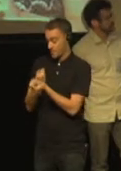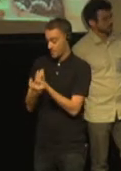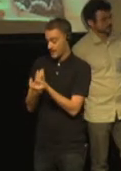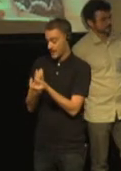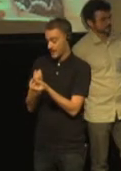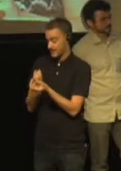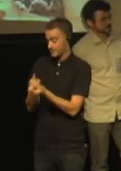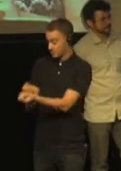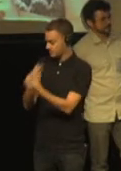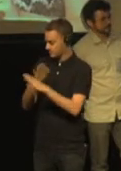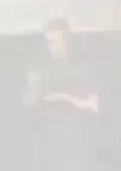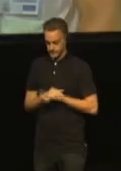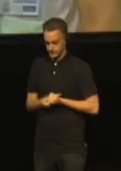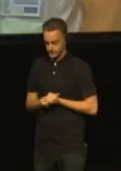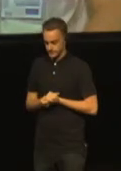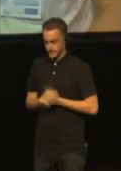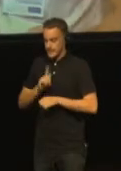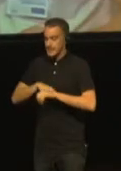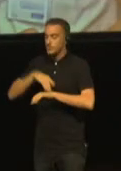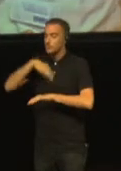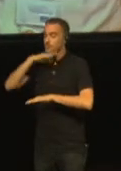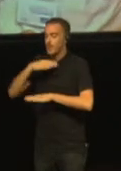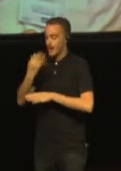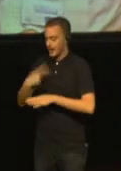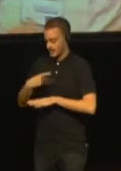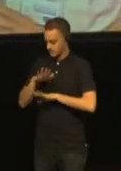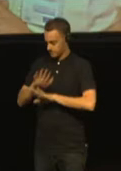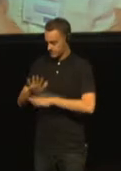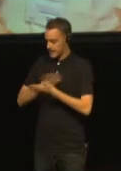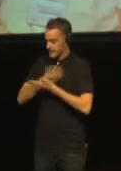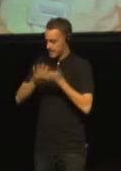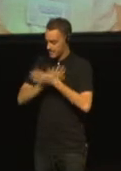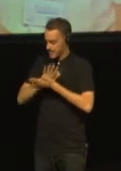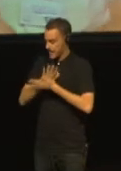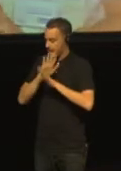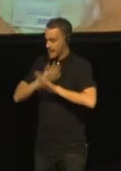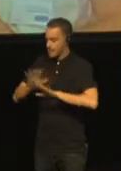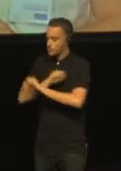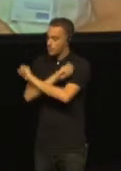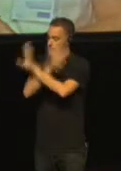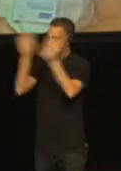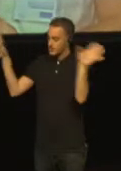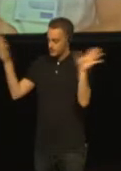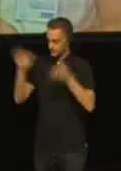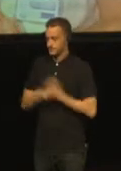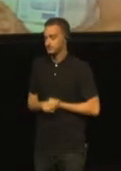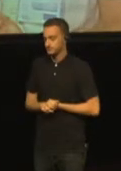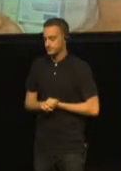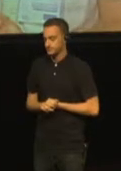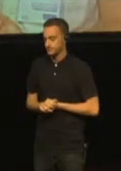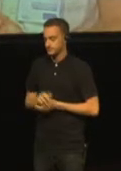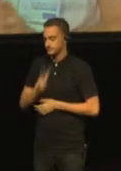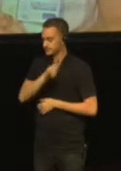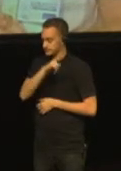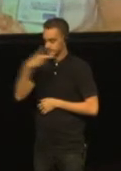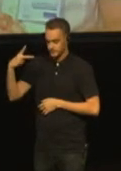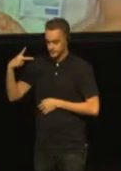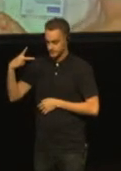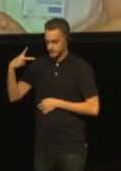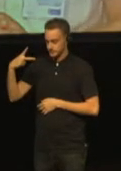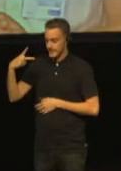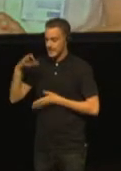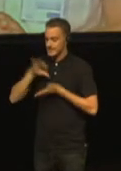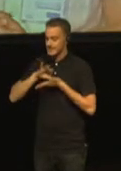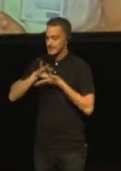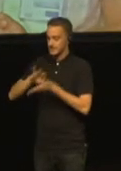from taking part in. Okay, so the second key point, it's about services that we found that they